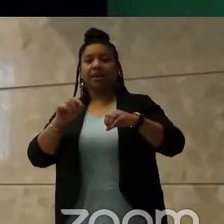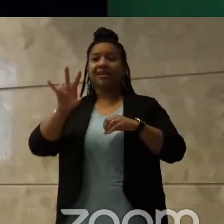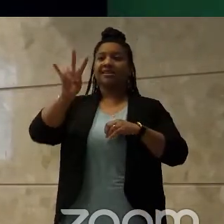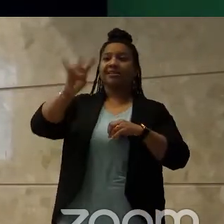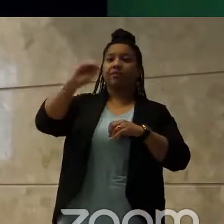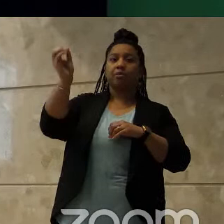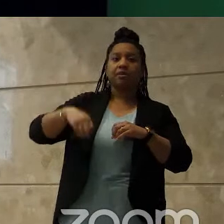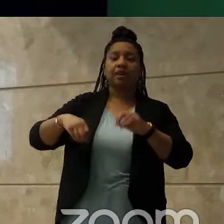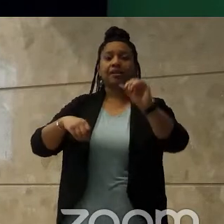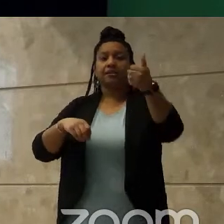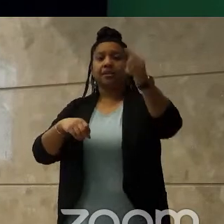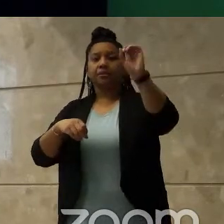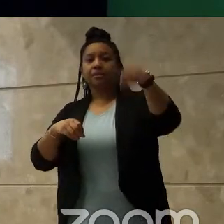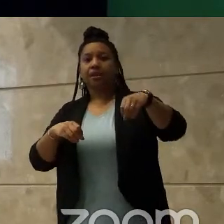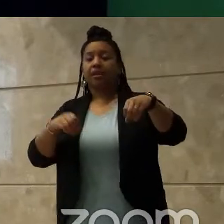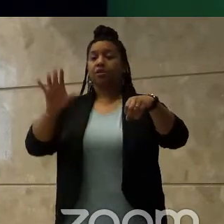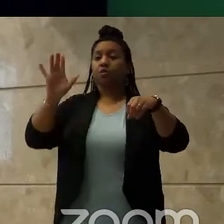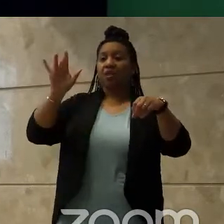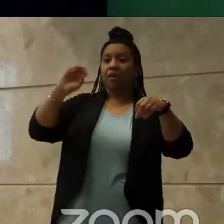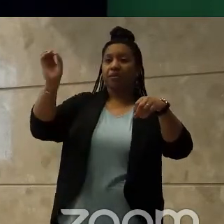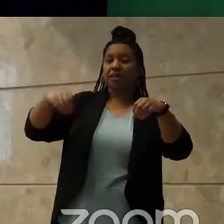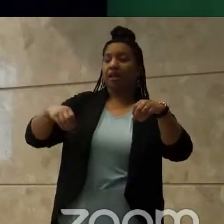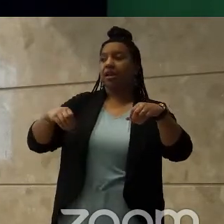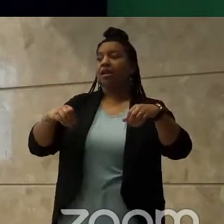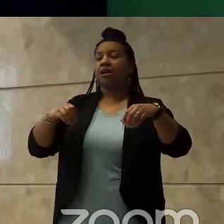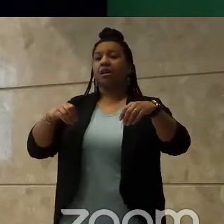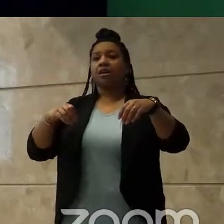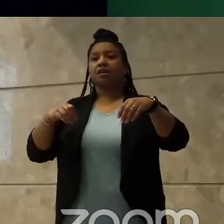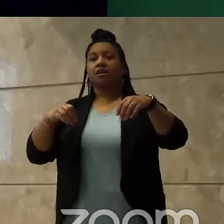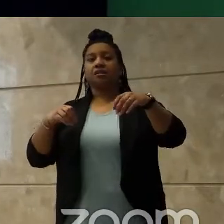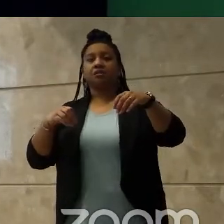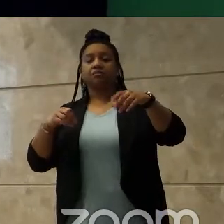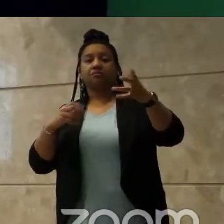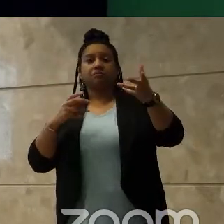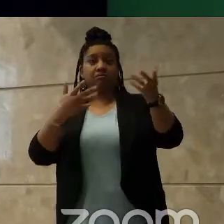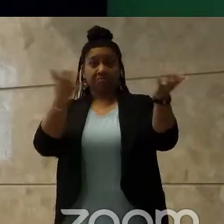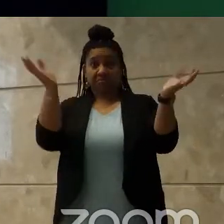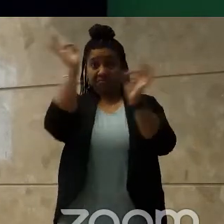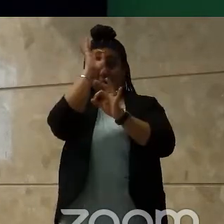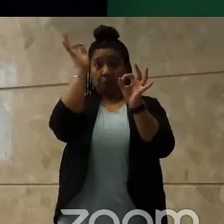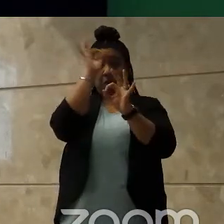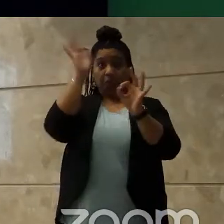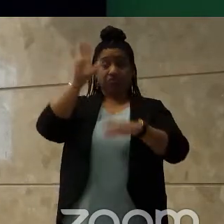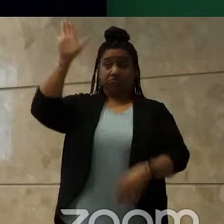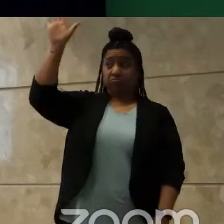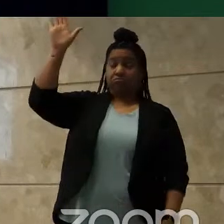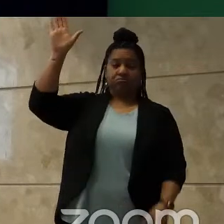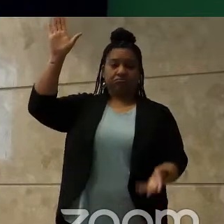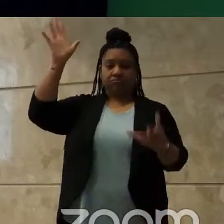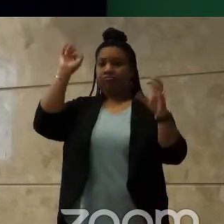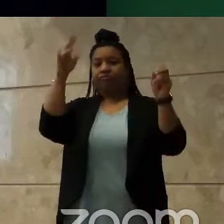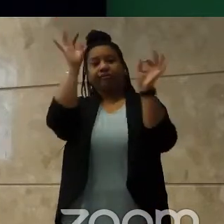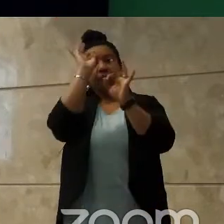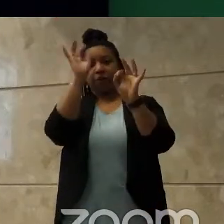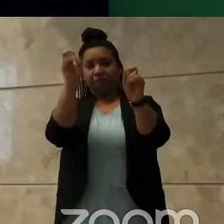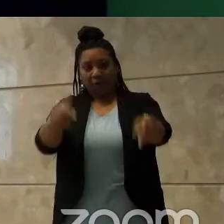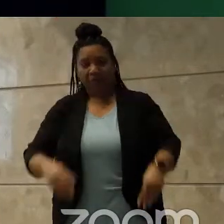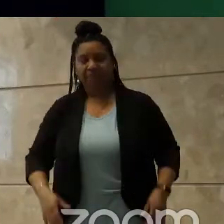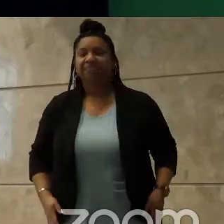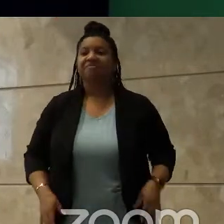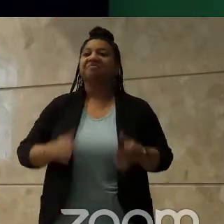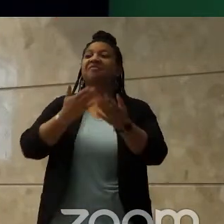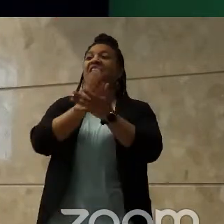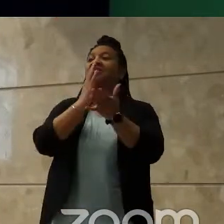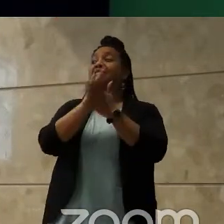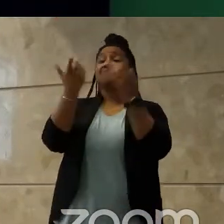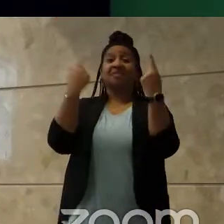7%, 10, 25. How many of you don't know? Tell me the truth. How many? Okay. All right. All right. It turns